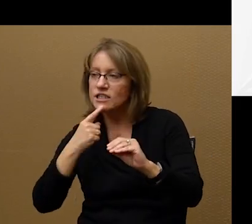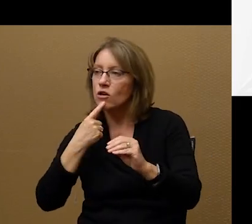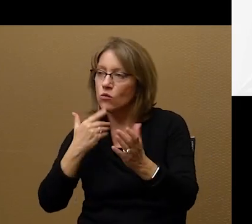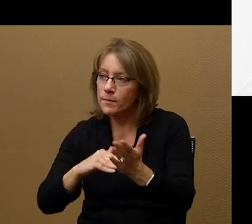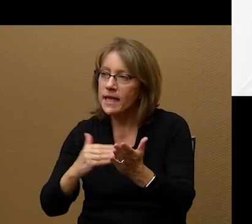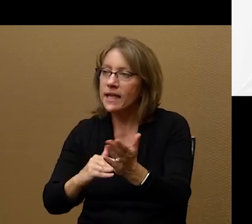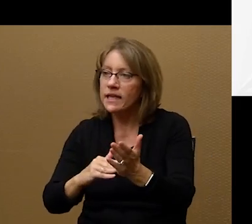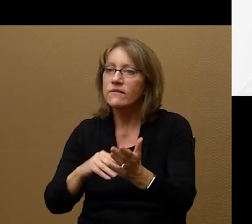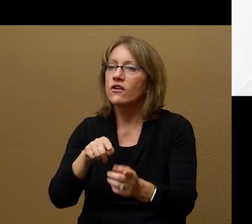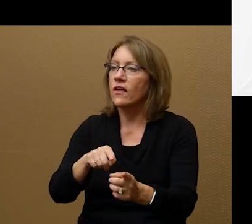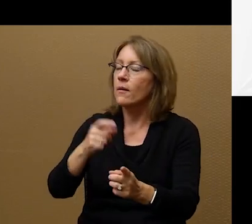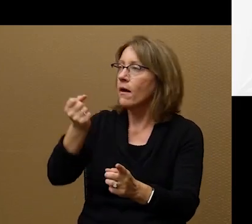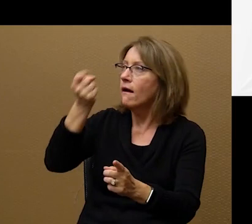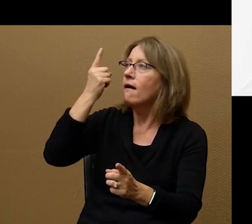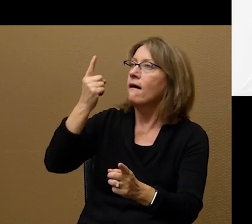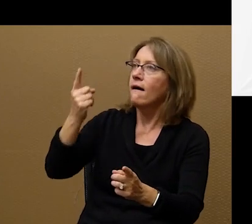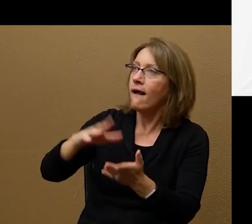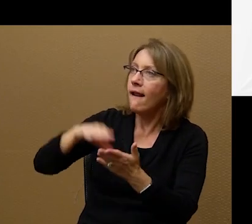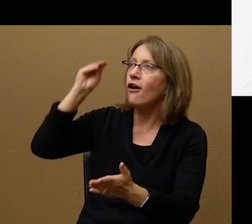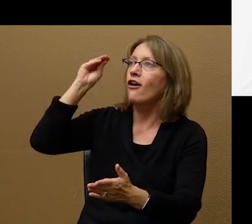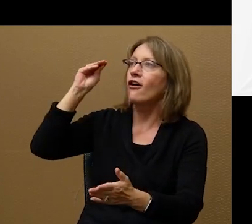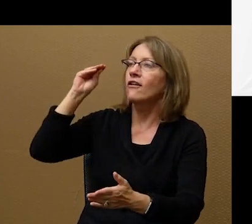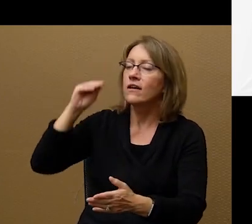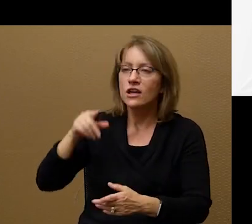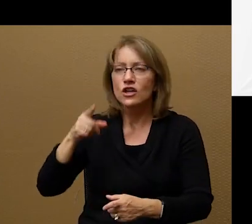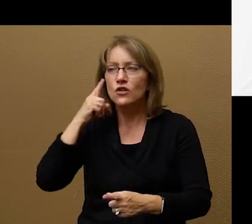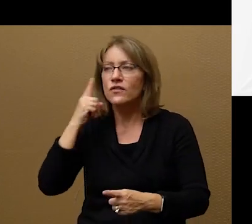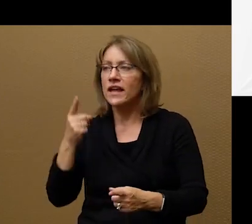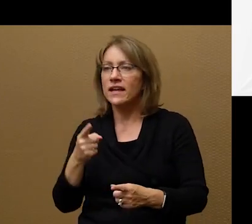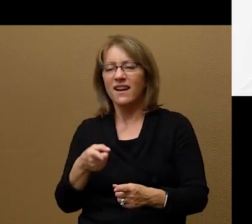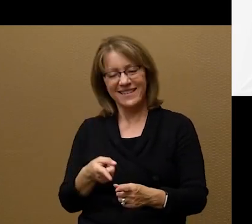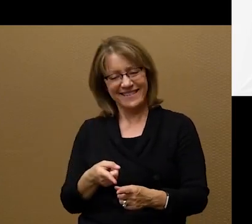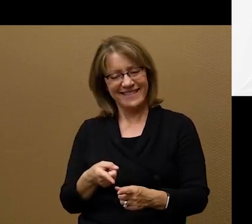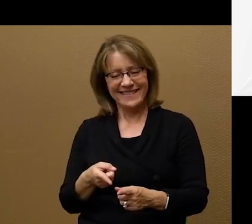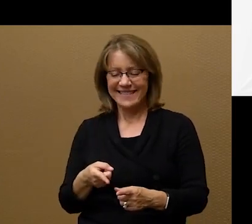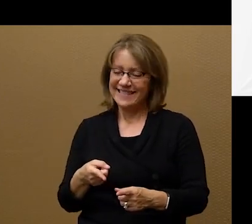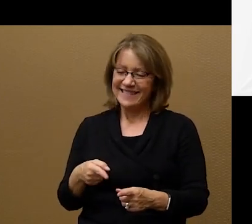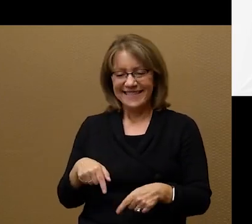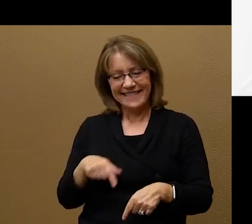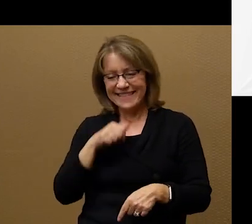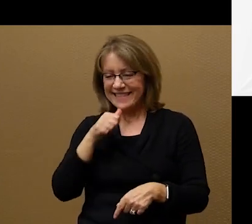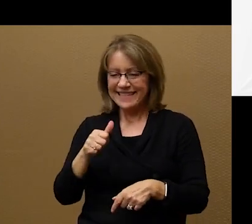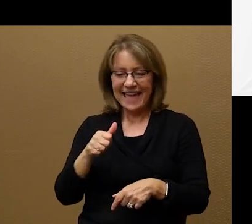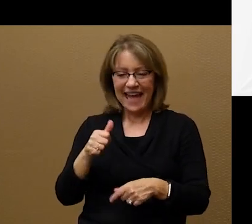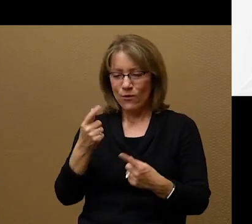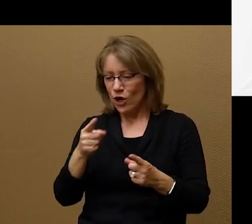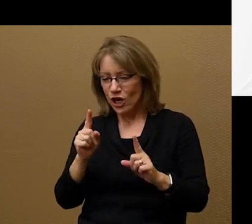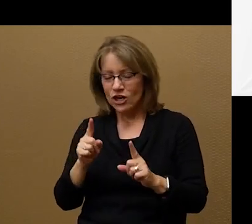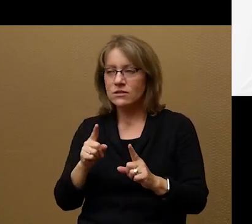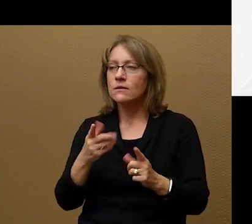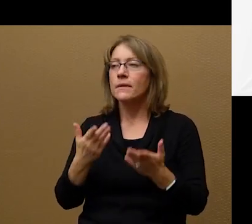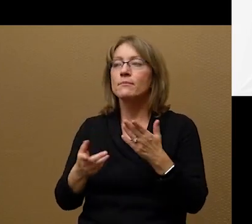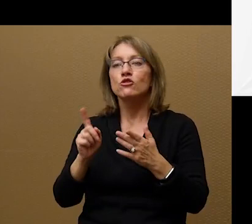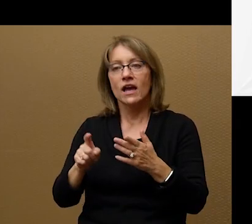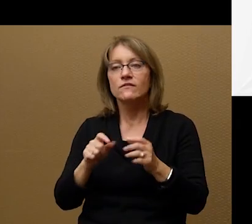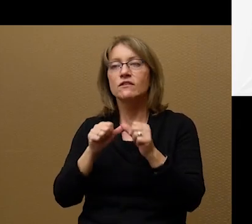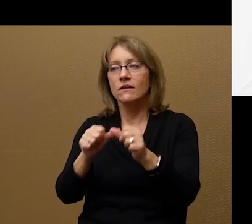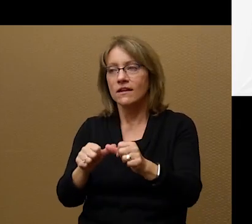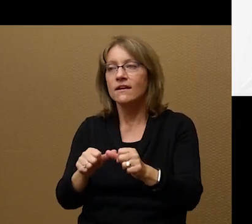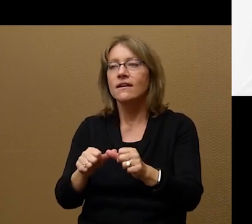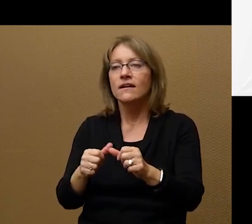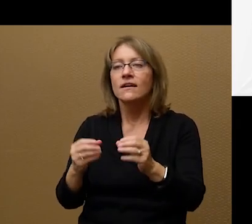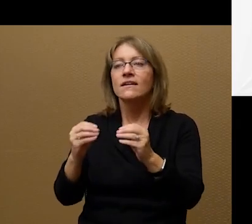So when you think something's not working, but you've only done it 50 times, you might have to do it another 70 times.